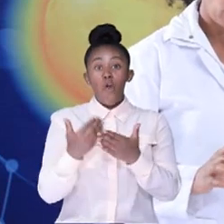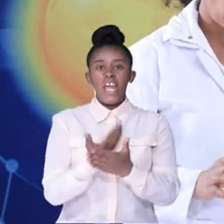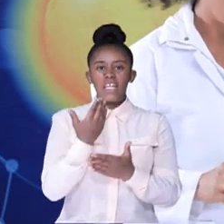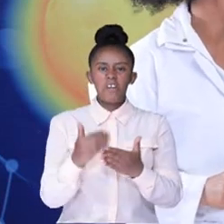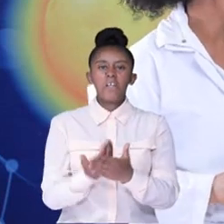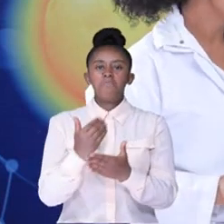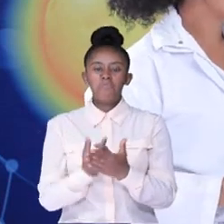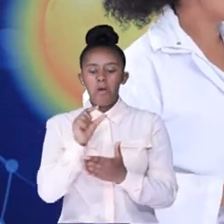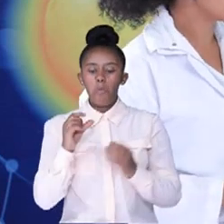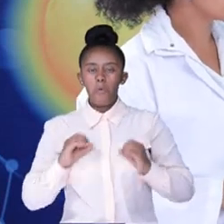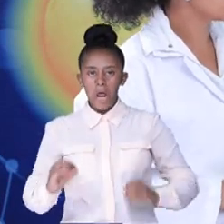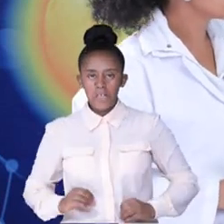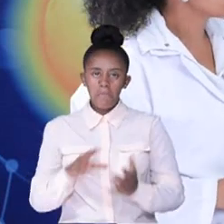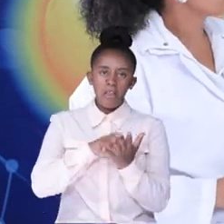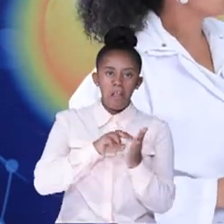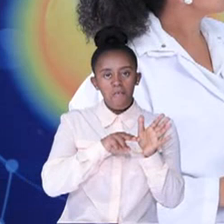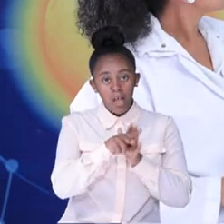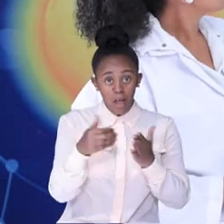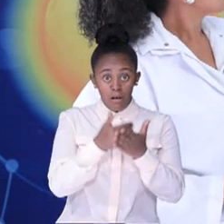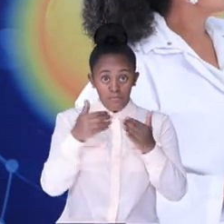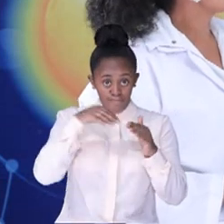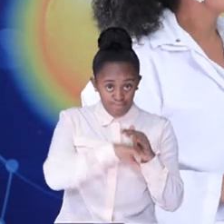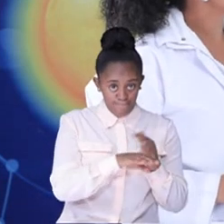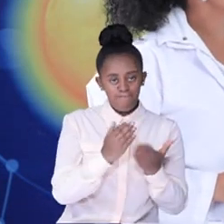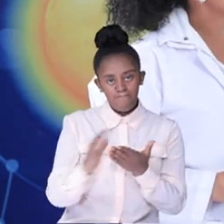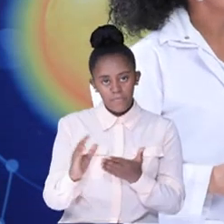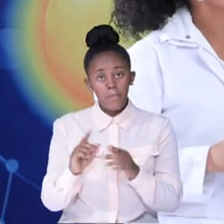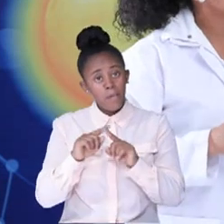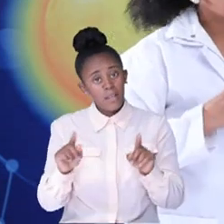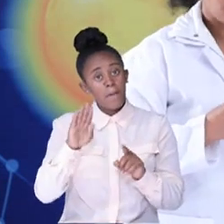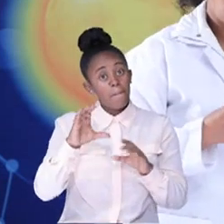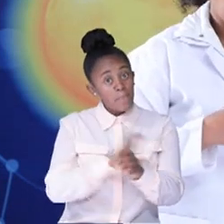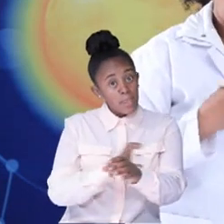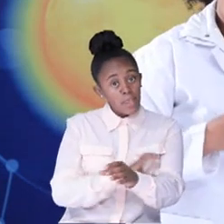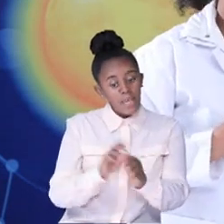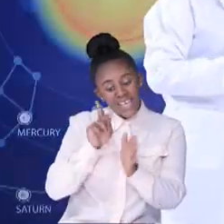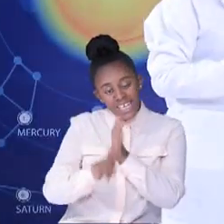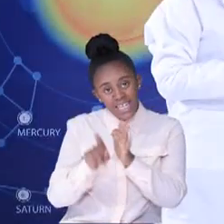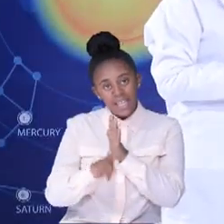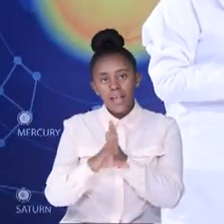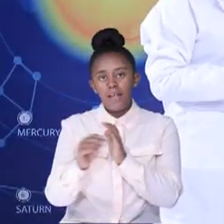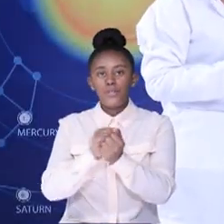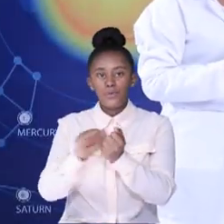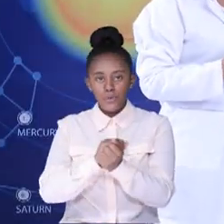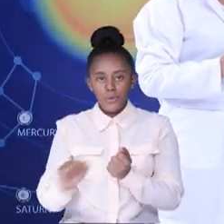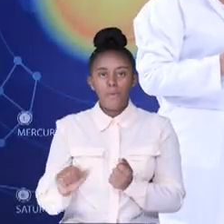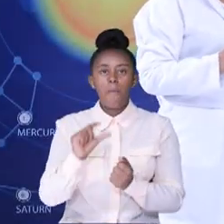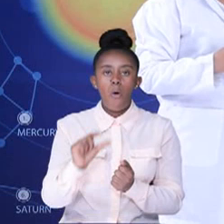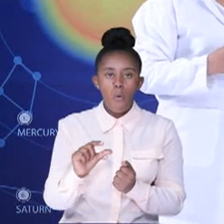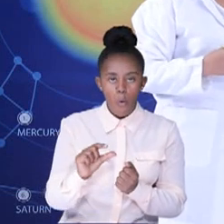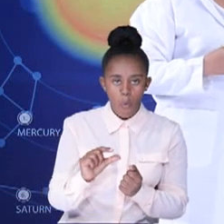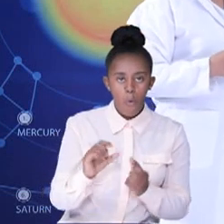or the microorganism directly, but in case of B cell, they kill or destroy